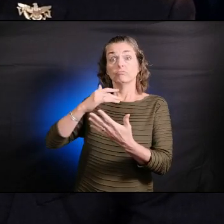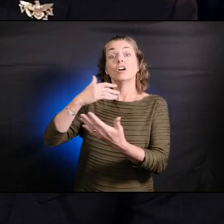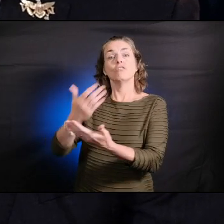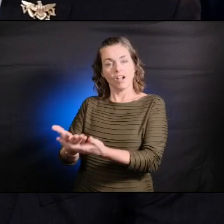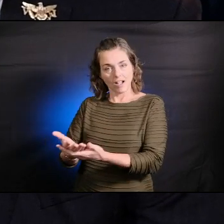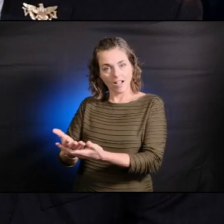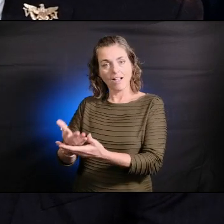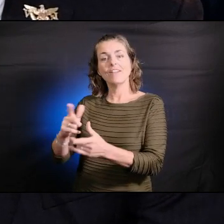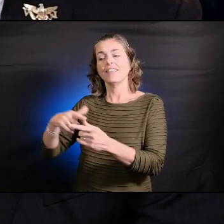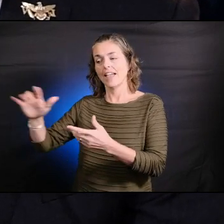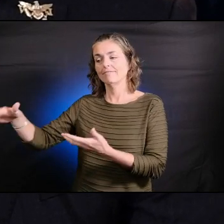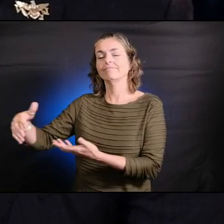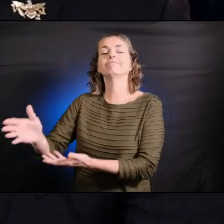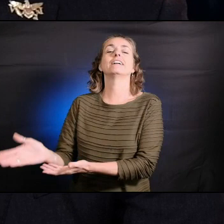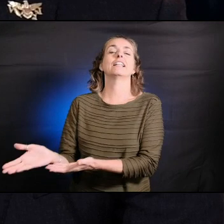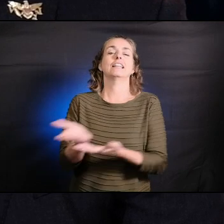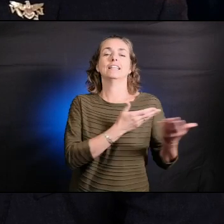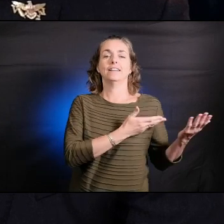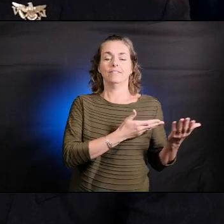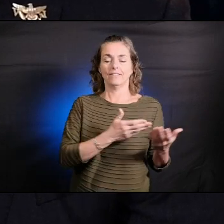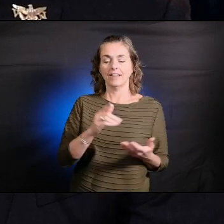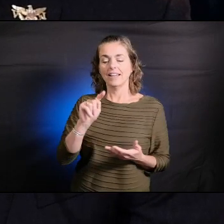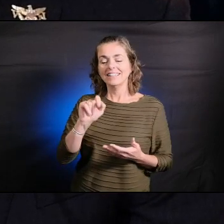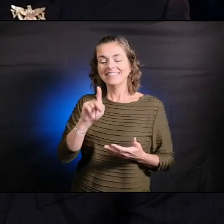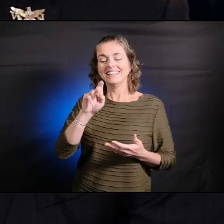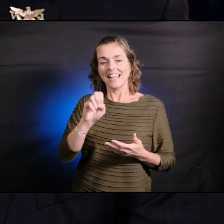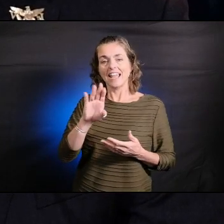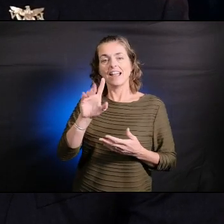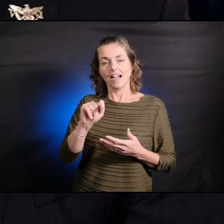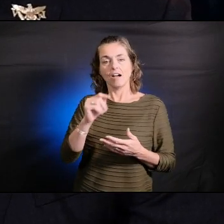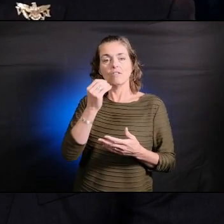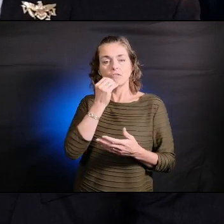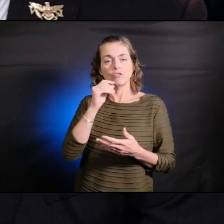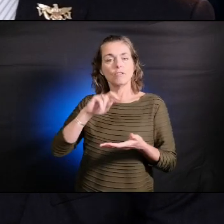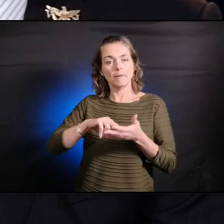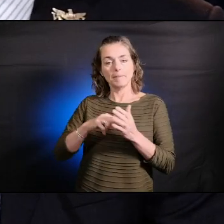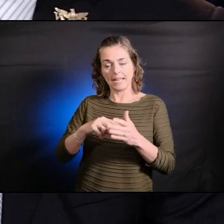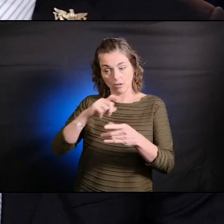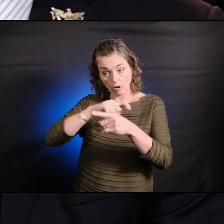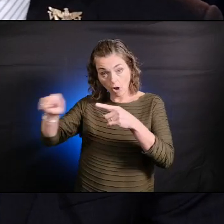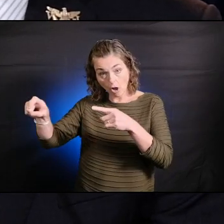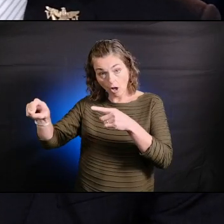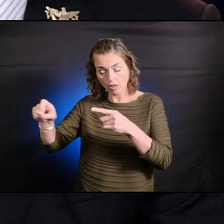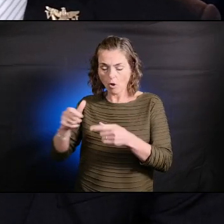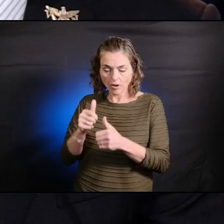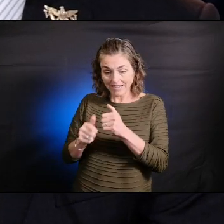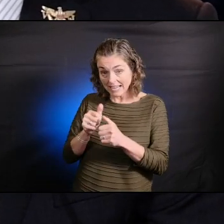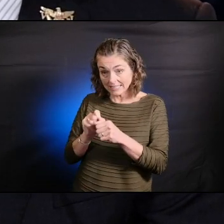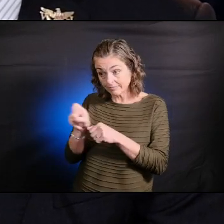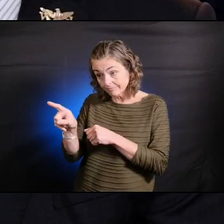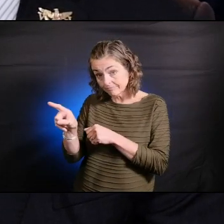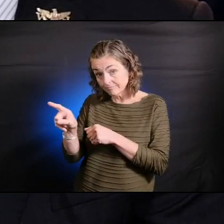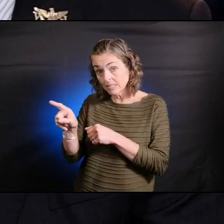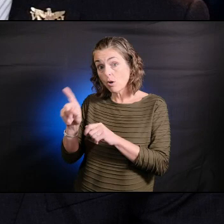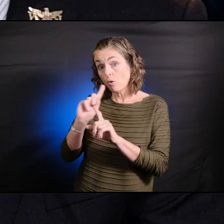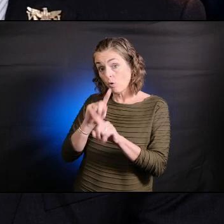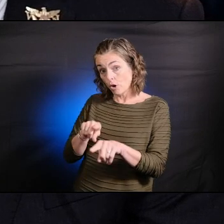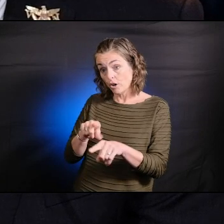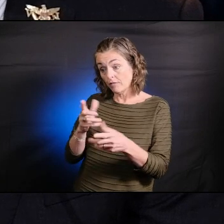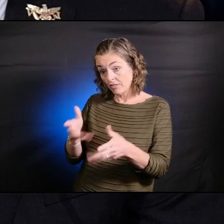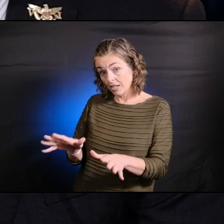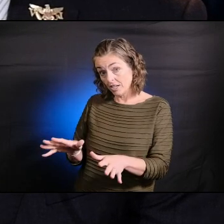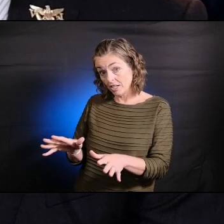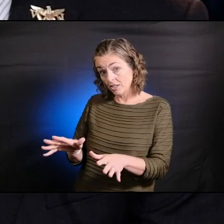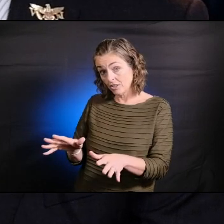takeout was always envisioned as something that you would phone in your order, and then we would come, the business would bring that order to your